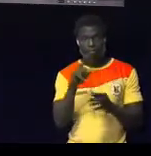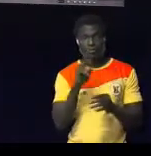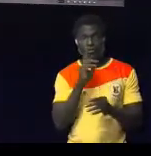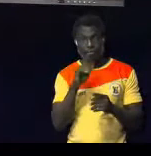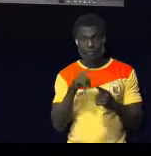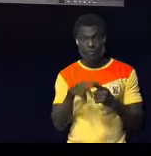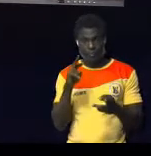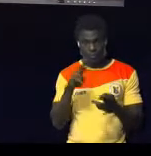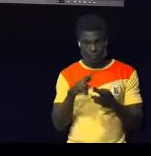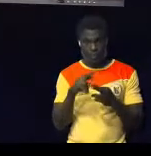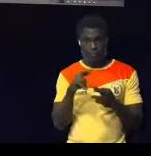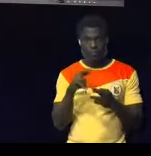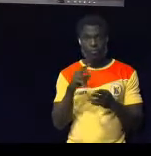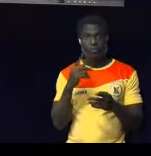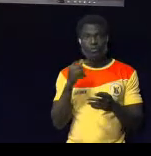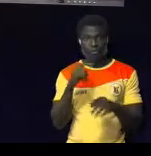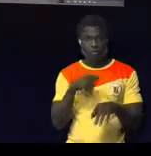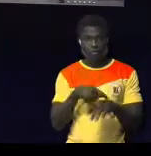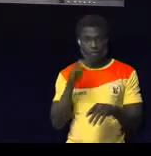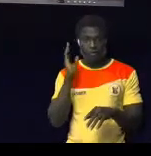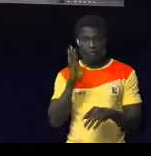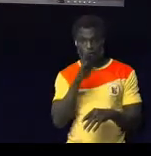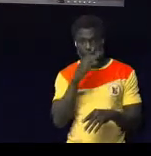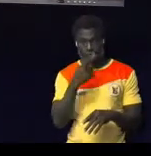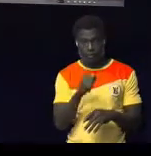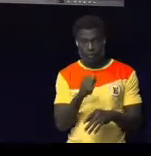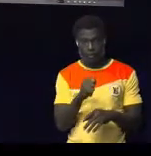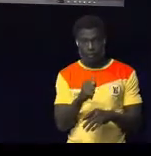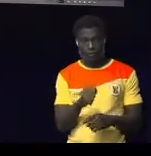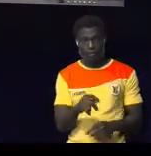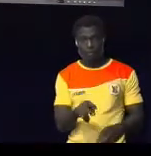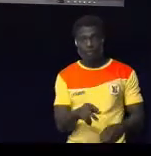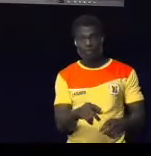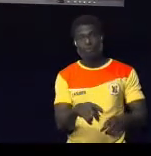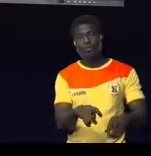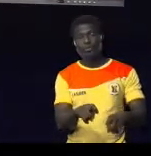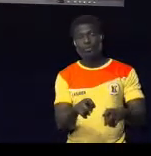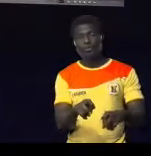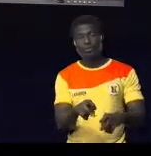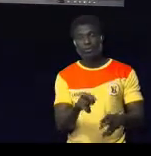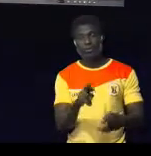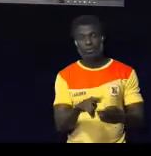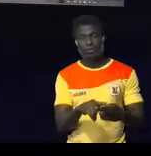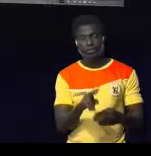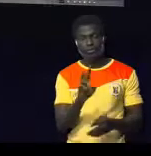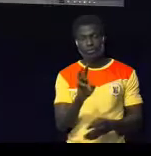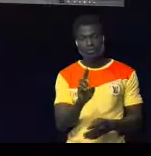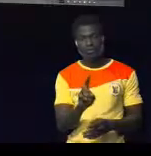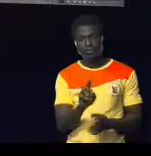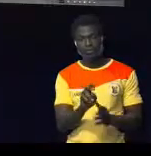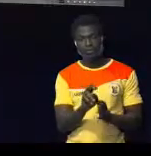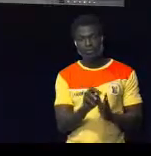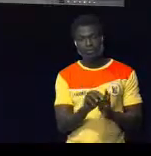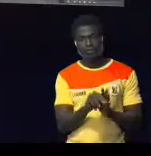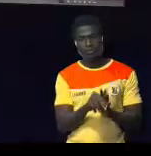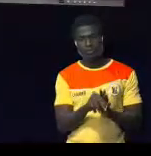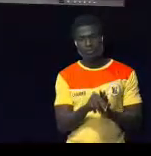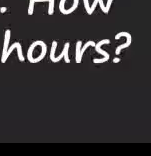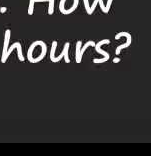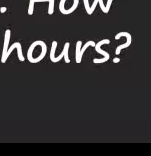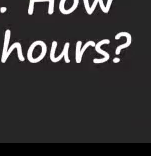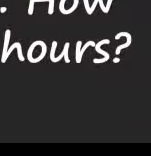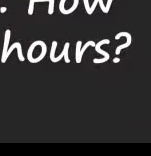it go in 5 hours? You have reduced the time. Will the distance reduce? It's up to you. You have 1 minute.